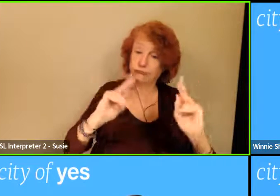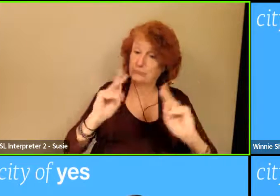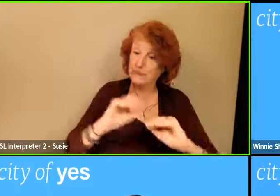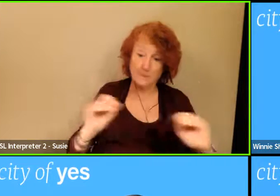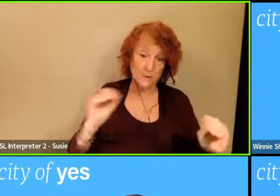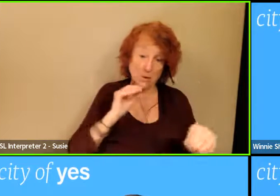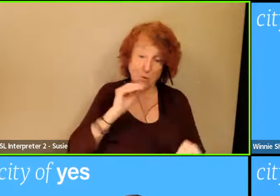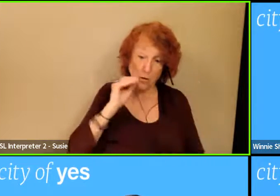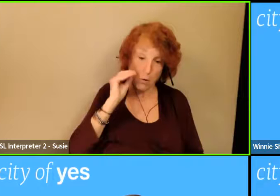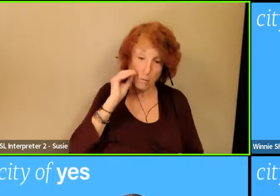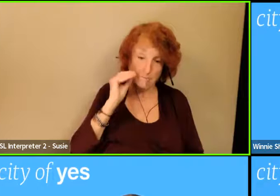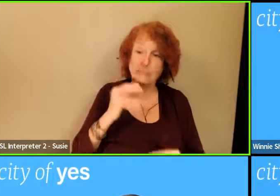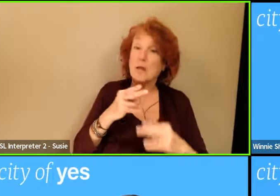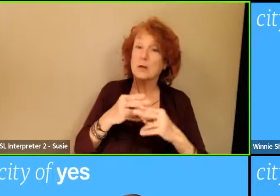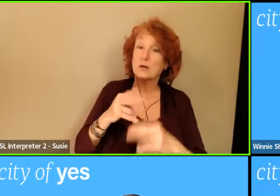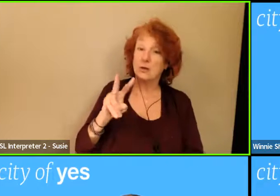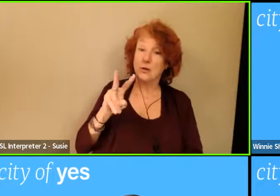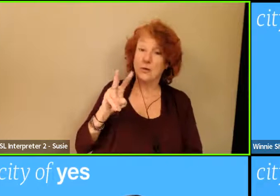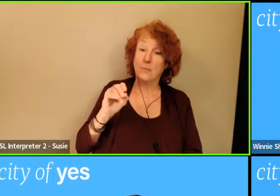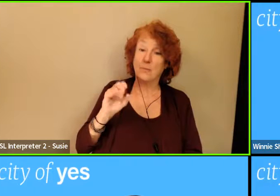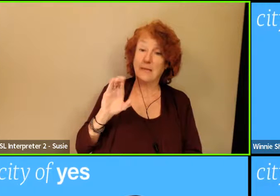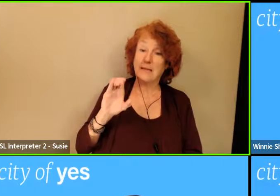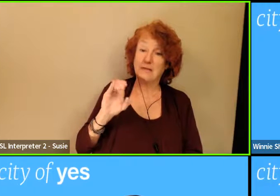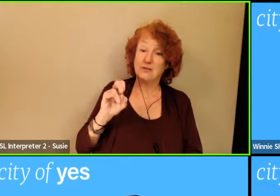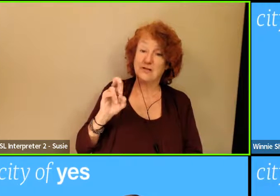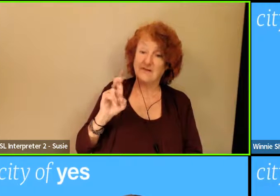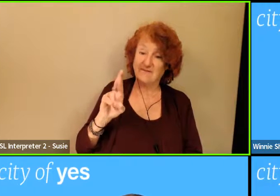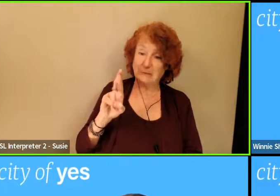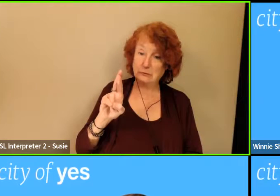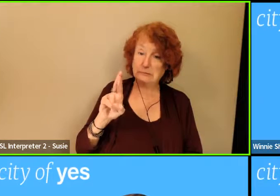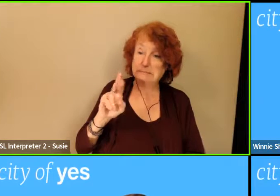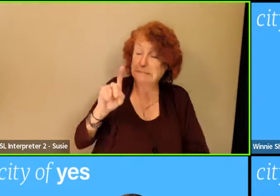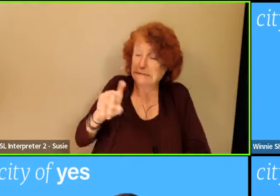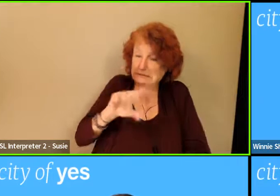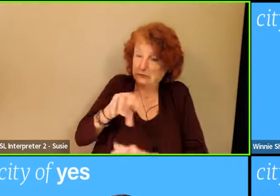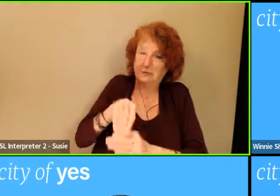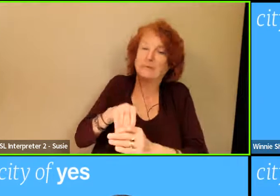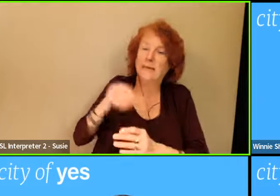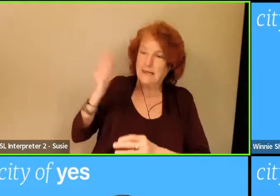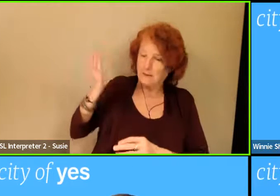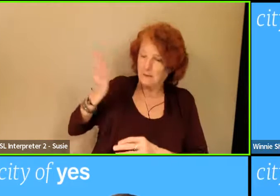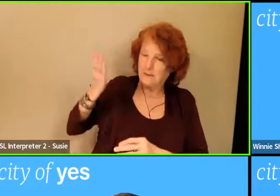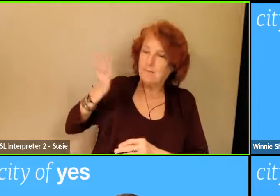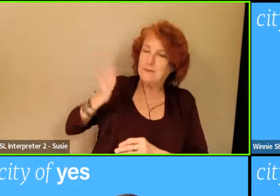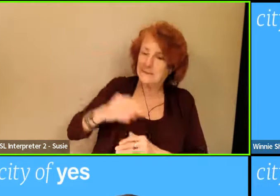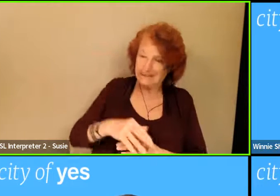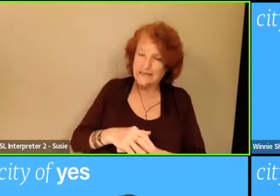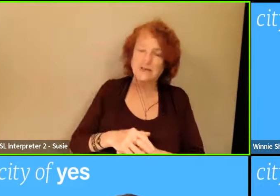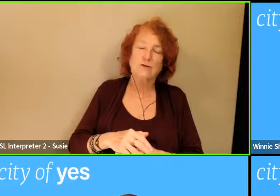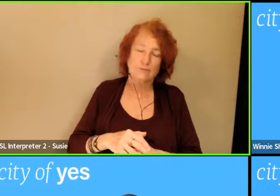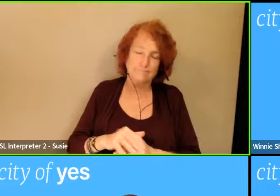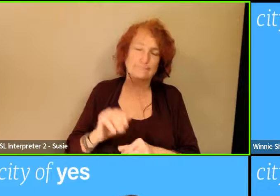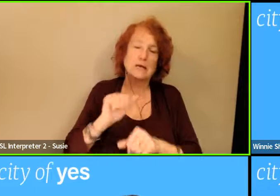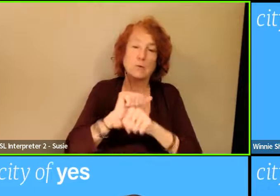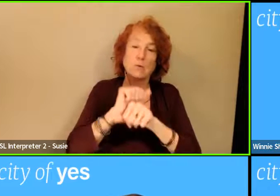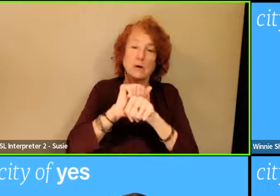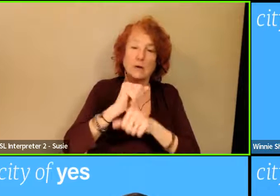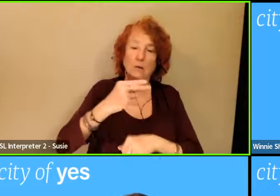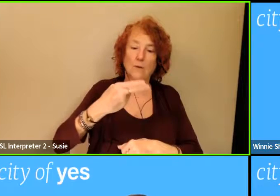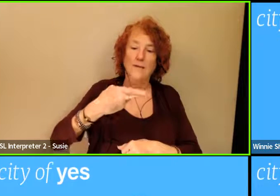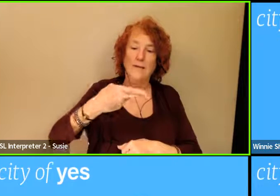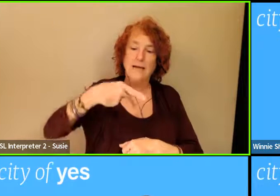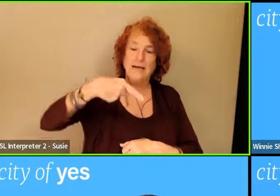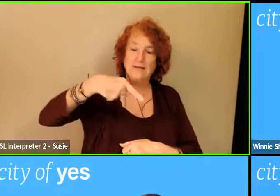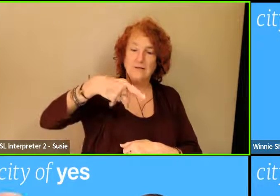point. In fact, it should have been in the main presentation. In working with, again, HPD, we discovered that